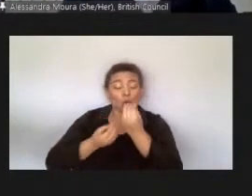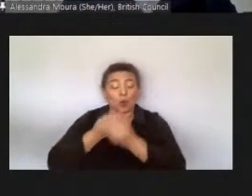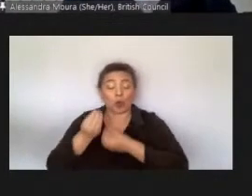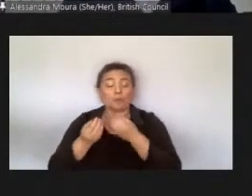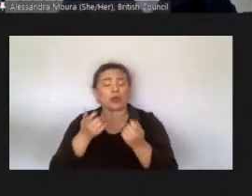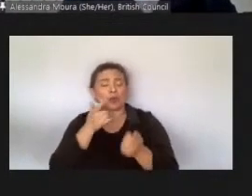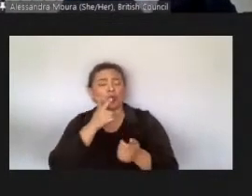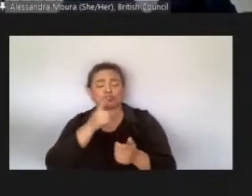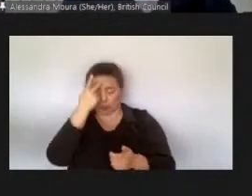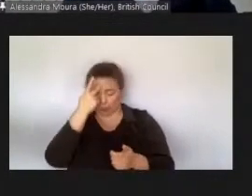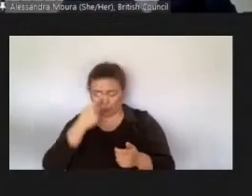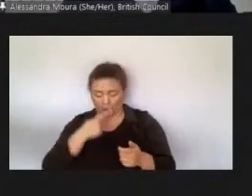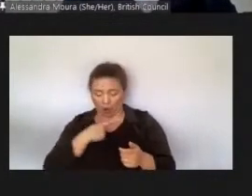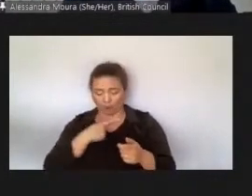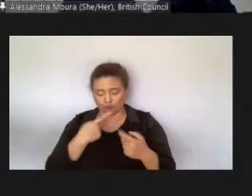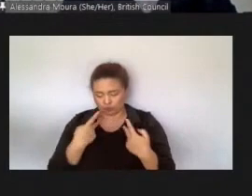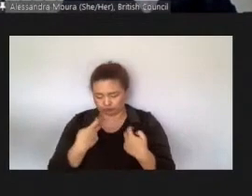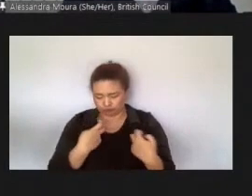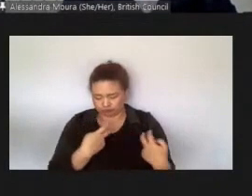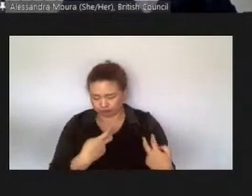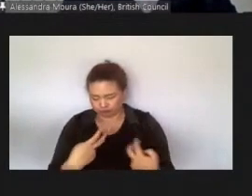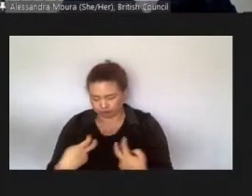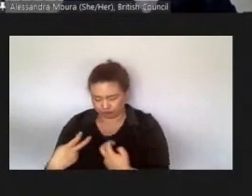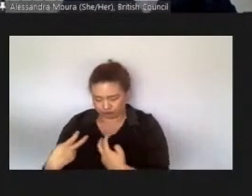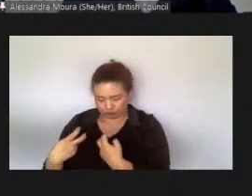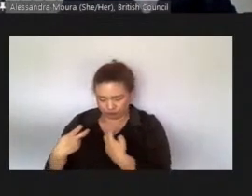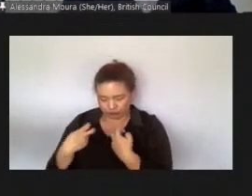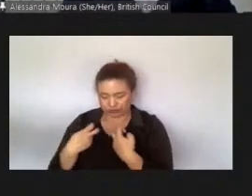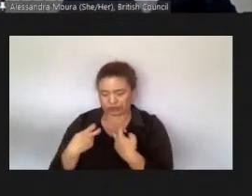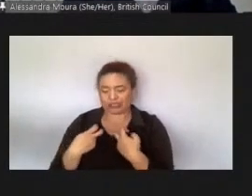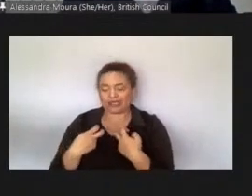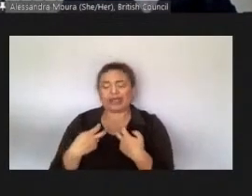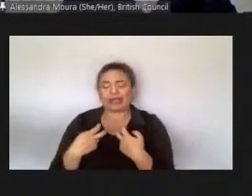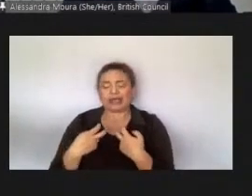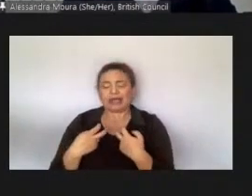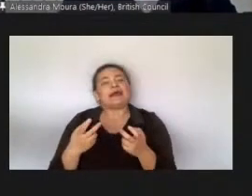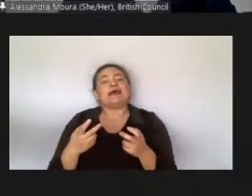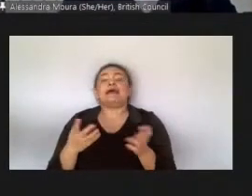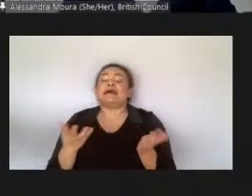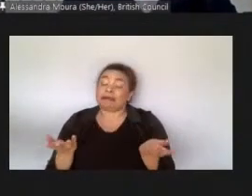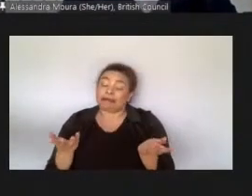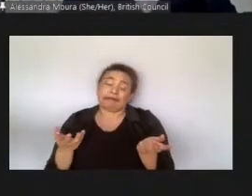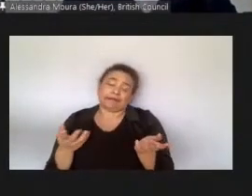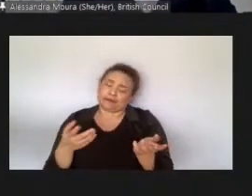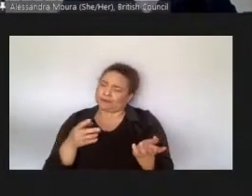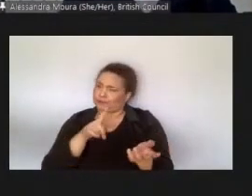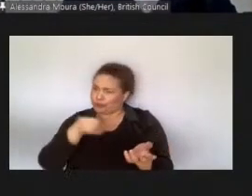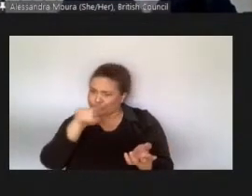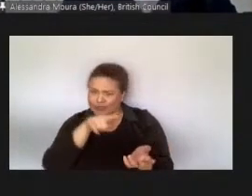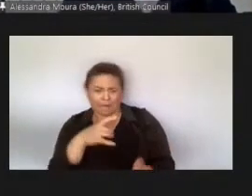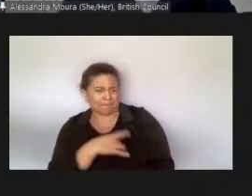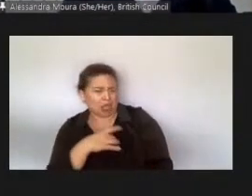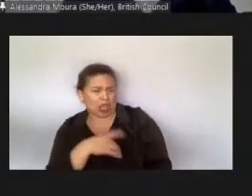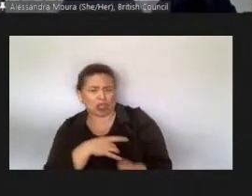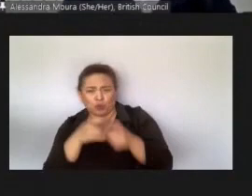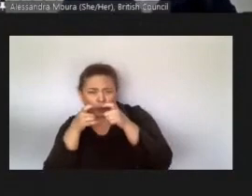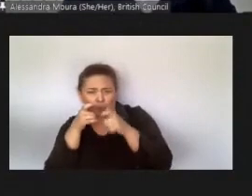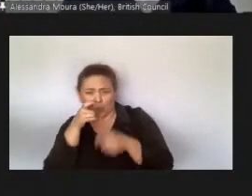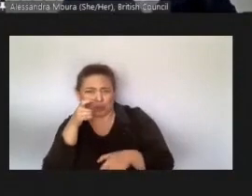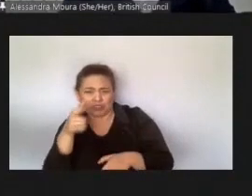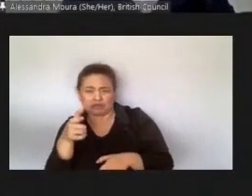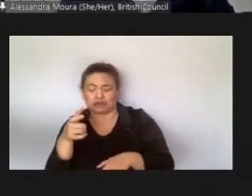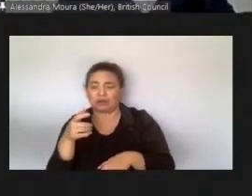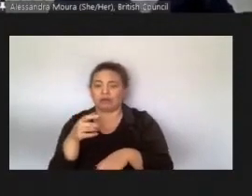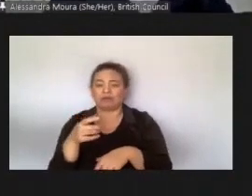of observation. Observation doesn't have to be something to be afraid of. I think it's something that we can really learn from. So let's move on.